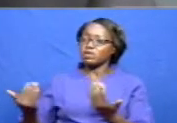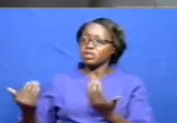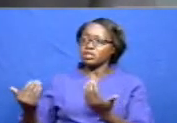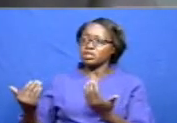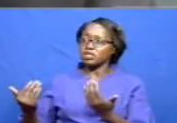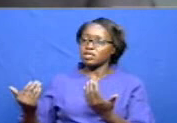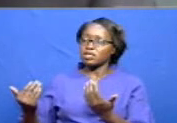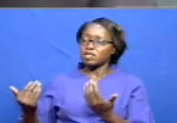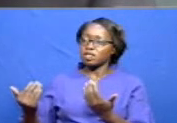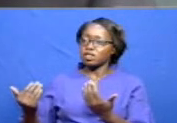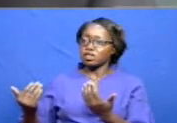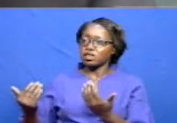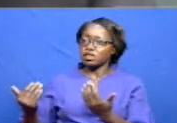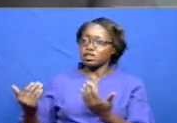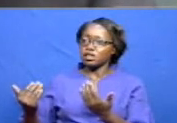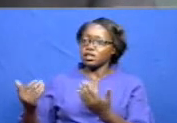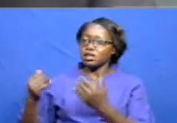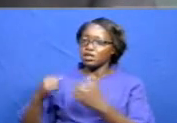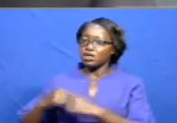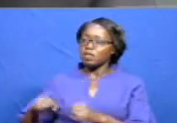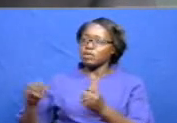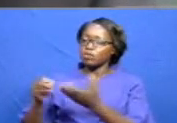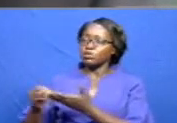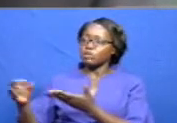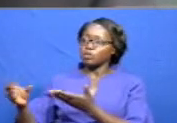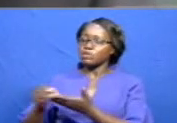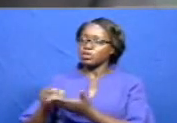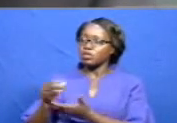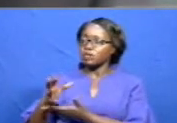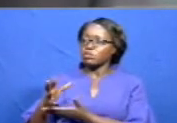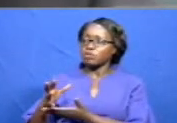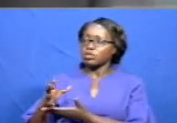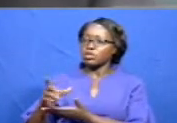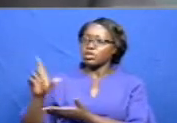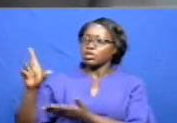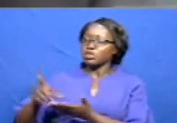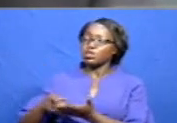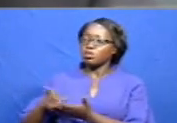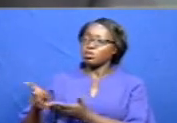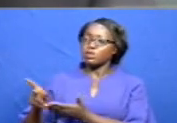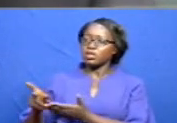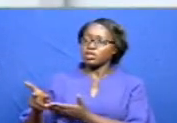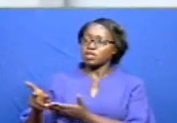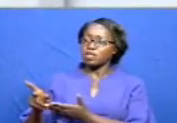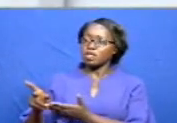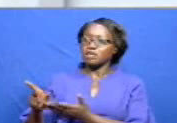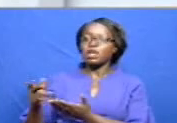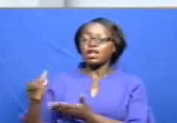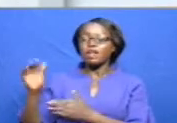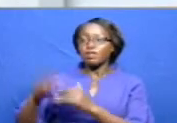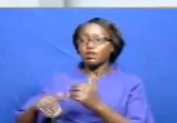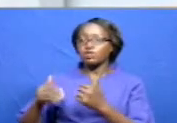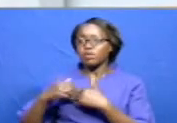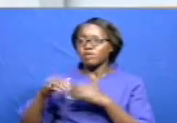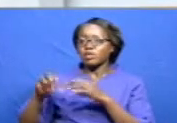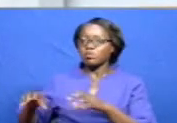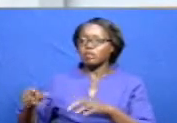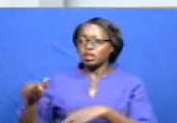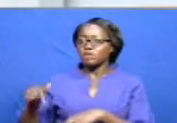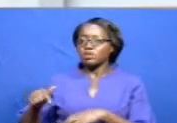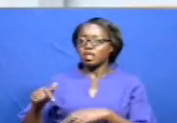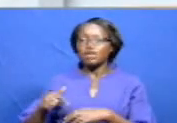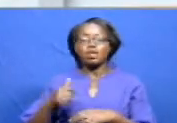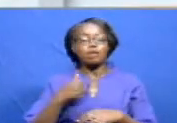we shall be able to distribute for lower prices than you typically find in the market today. So I'm very curious. Am I able